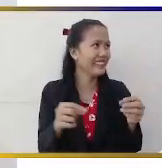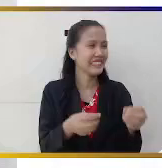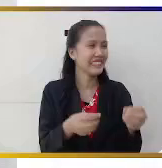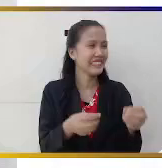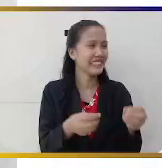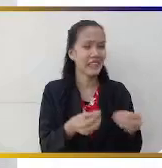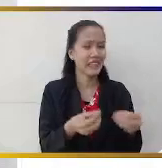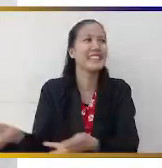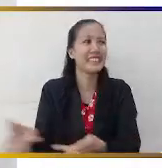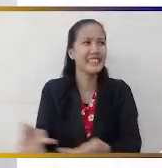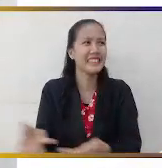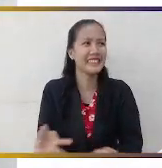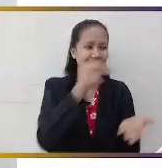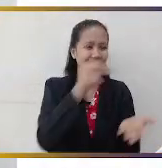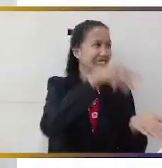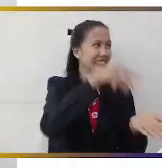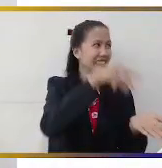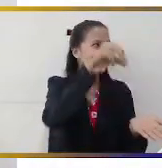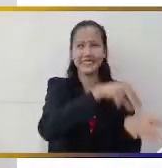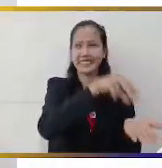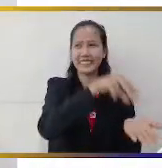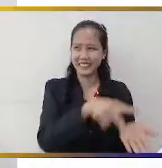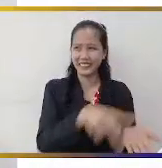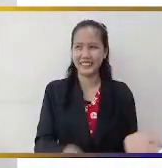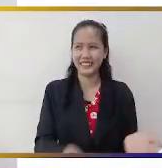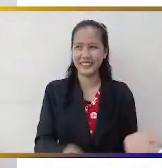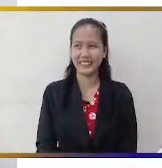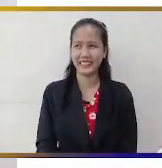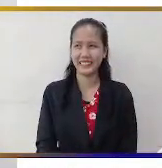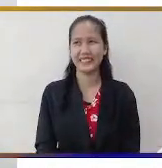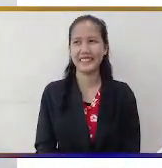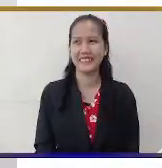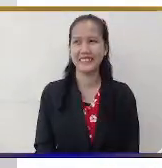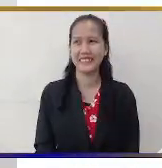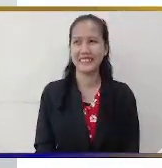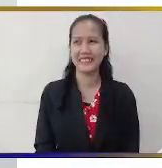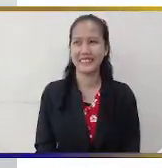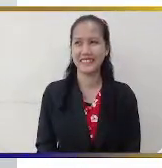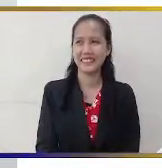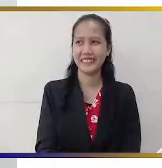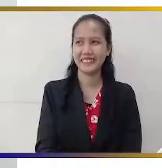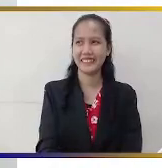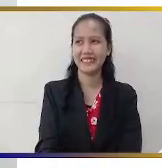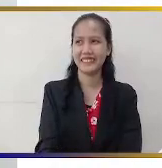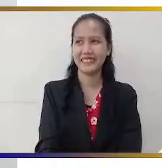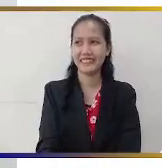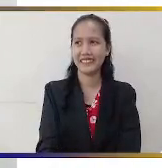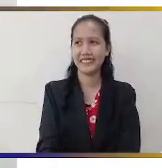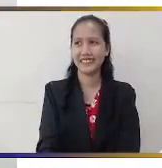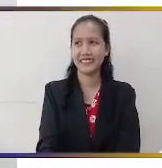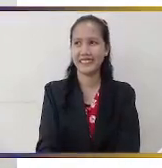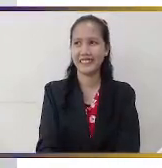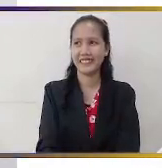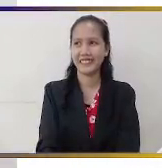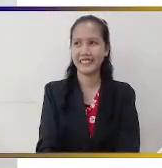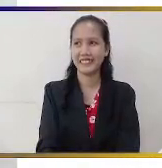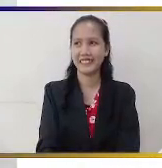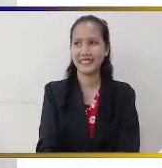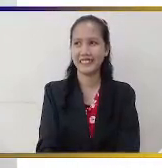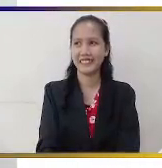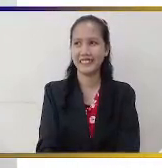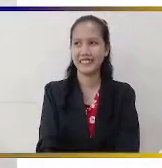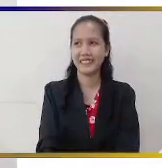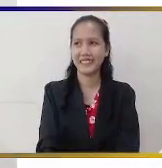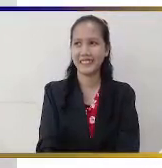But God's not going to leave you there. Amen? Amen? What do you want to give me back? Oh, he says, take